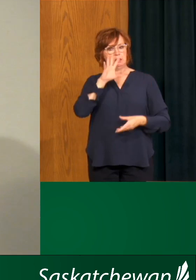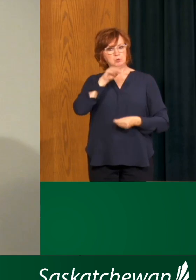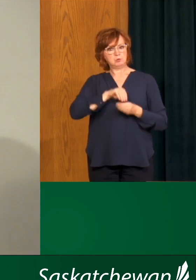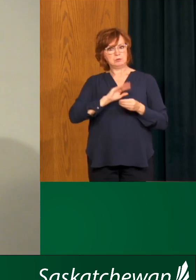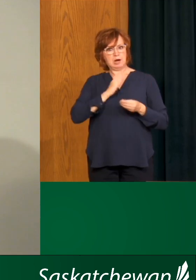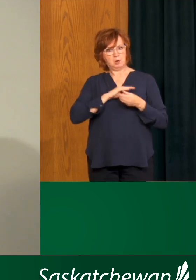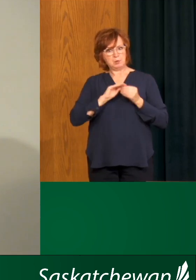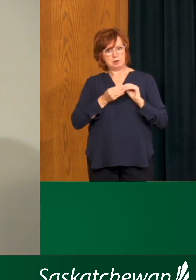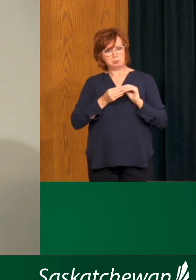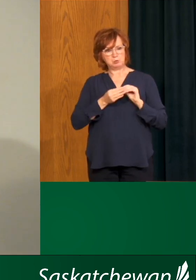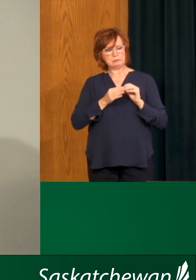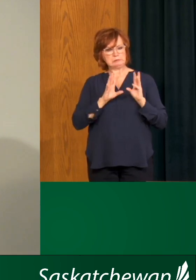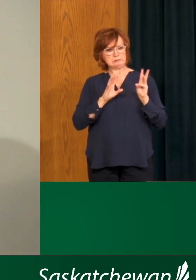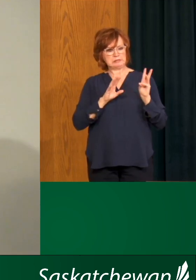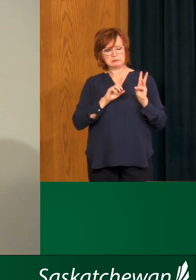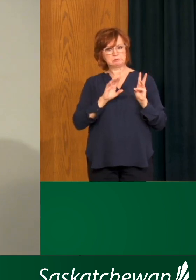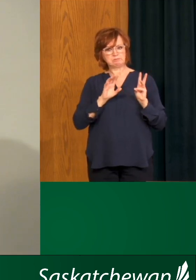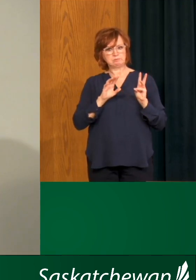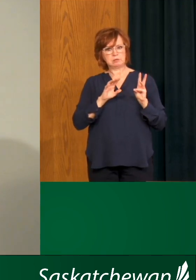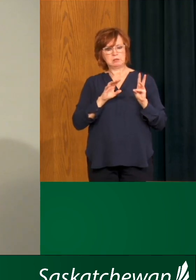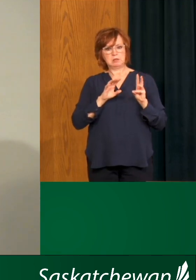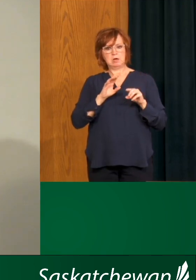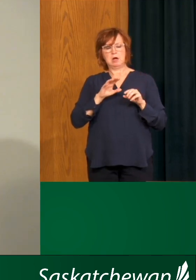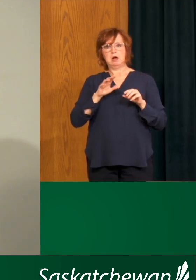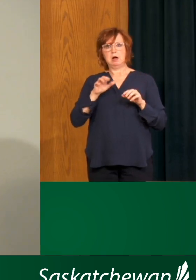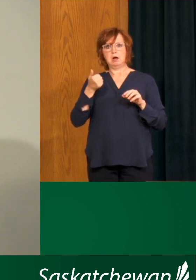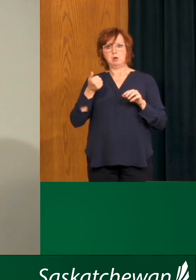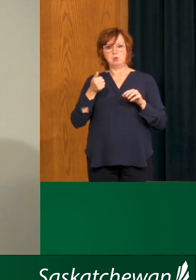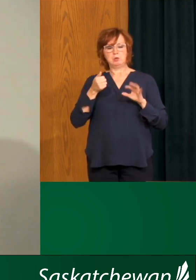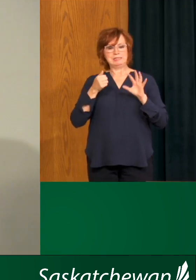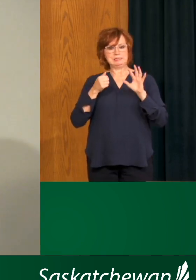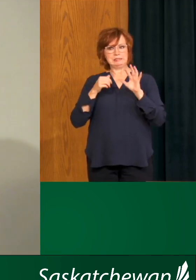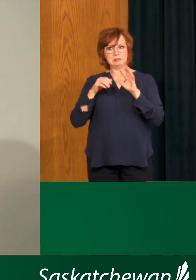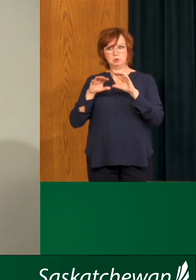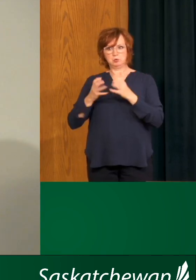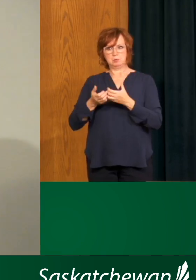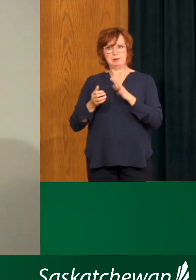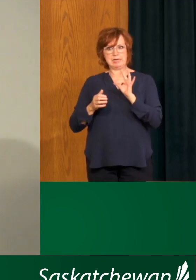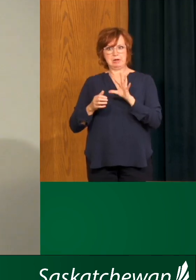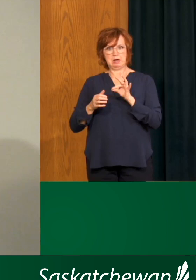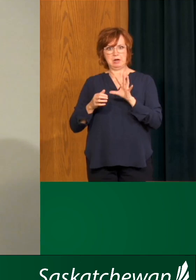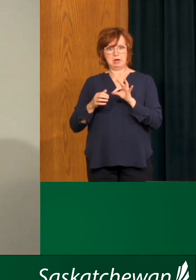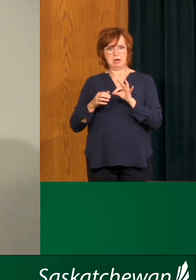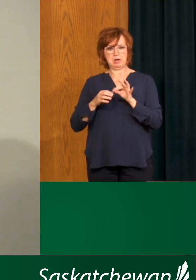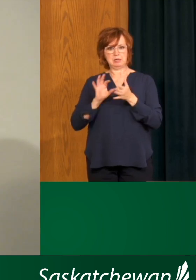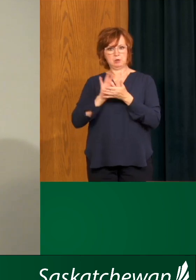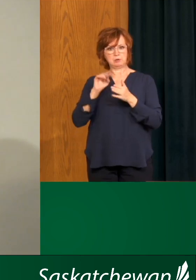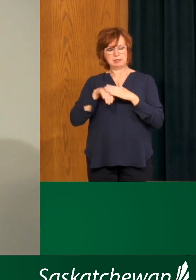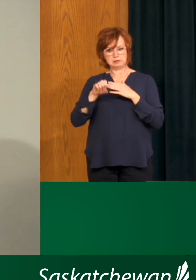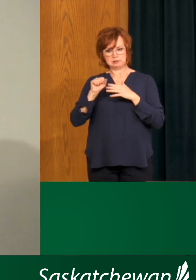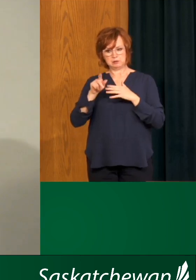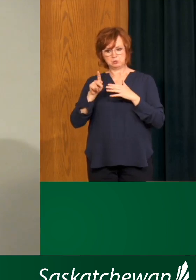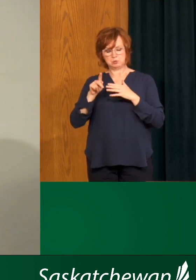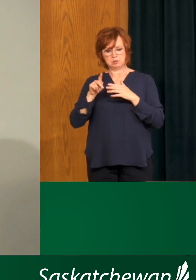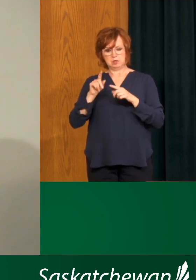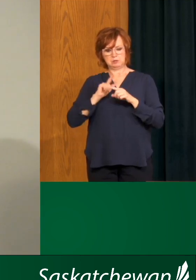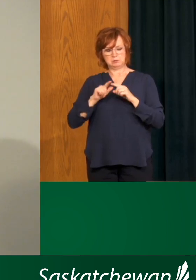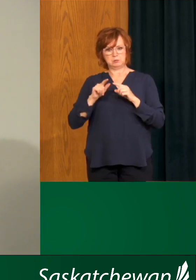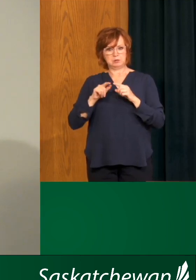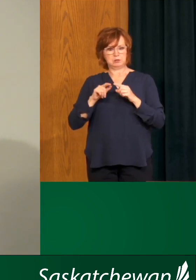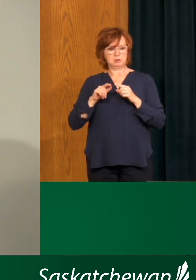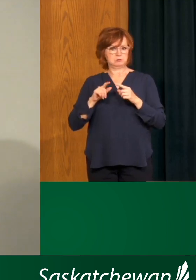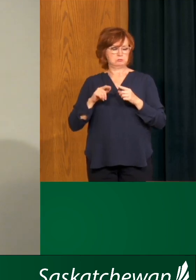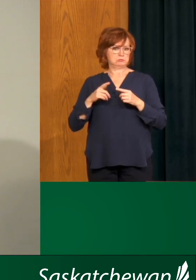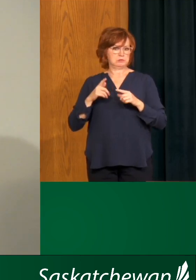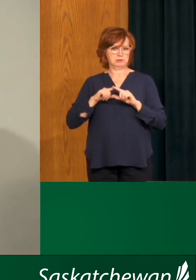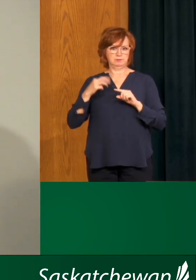maybe 9 who were initially counted in Saskatchewan and attributed outside. And so there can be a variety of contexts, and